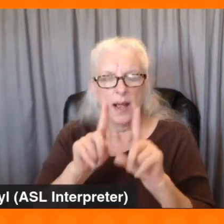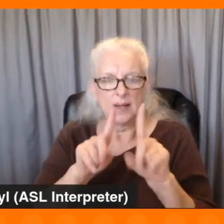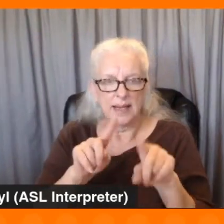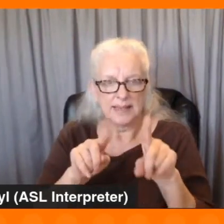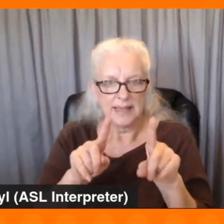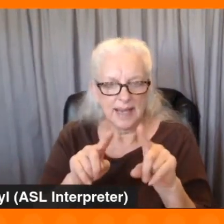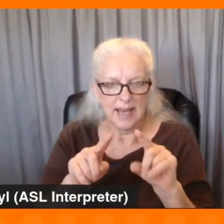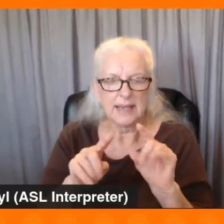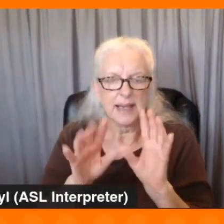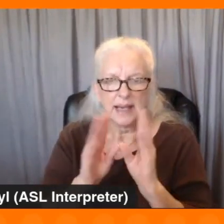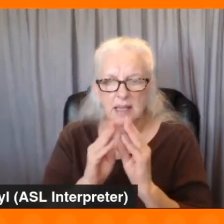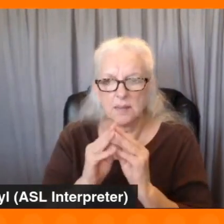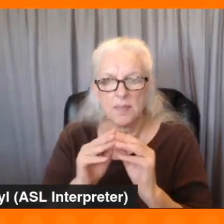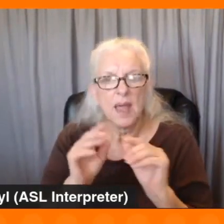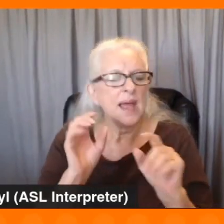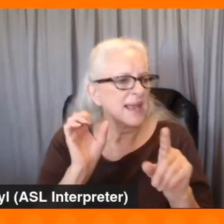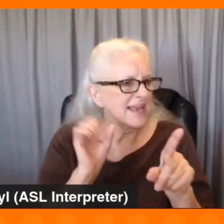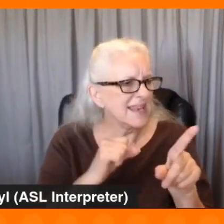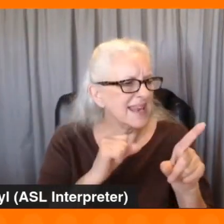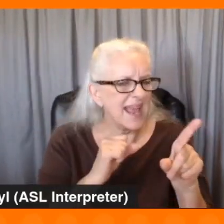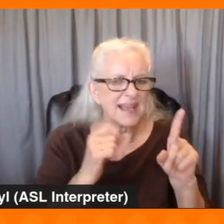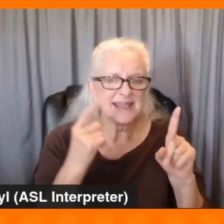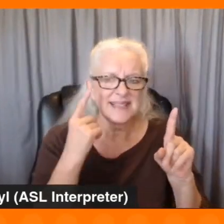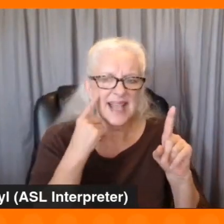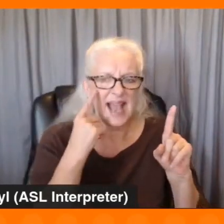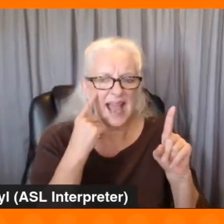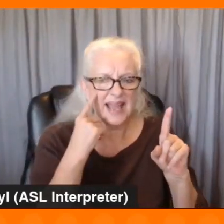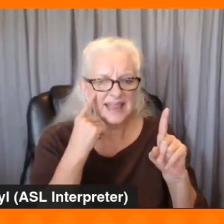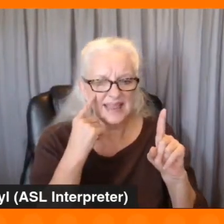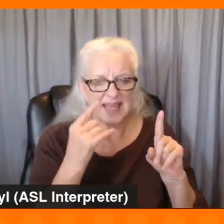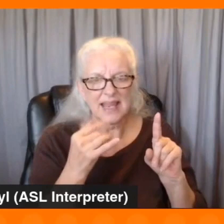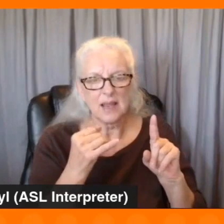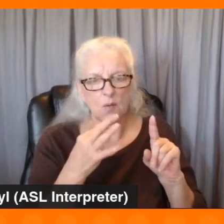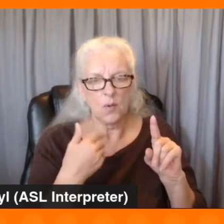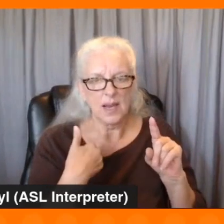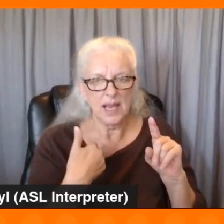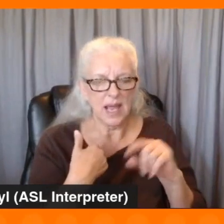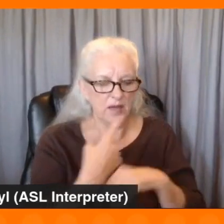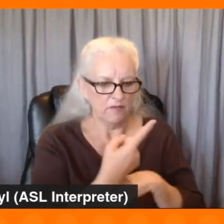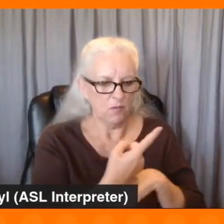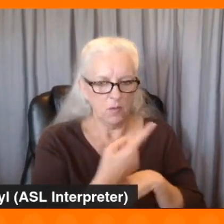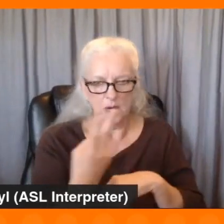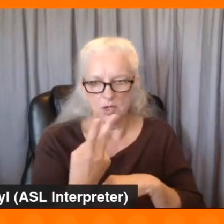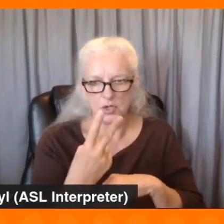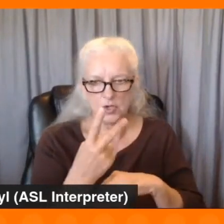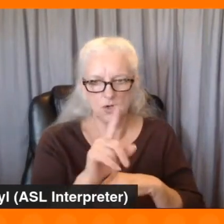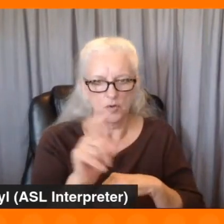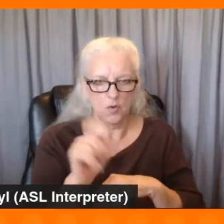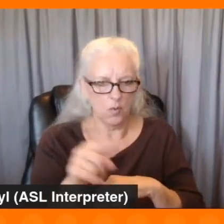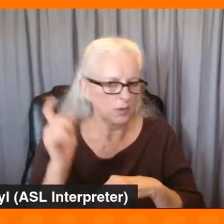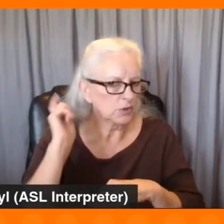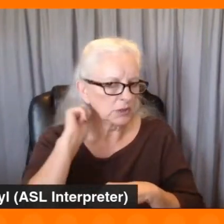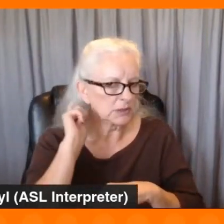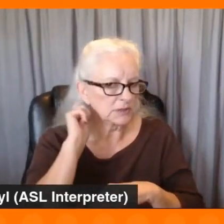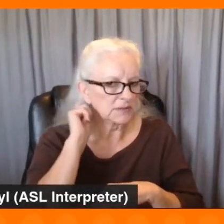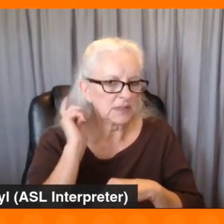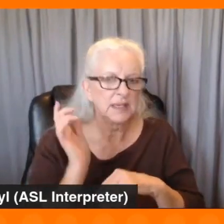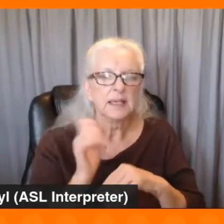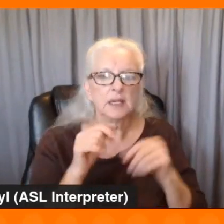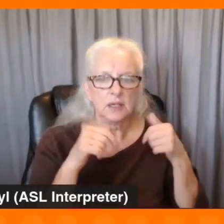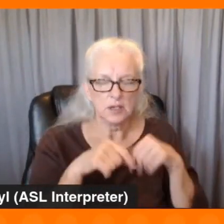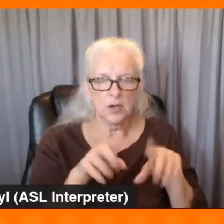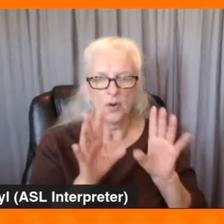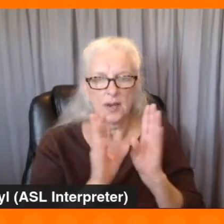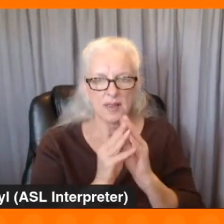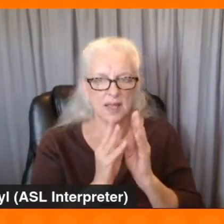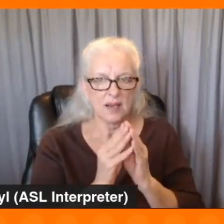day? Yeah, so I think keeping 1 to 2 questions at the back of my mind throughout the conference